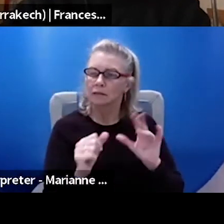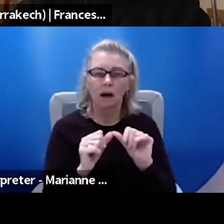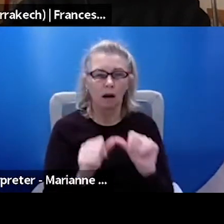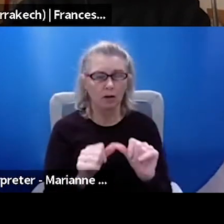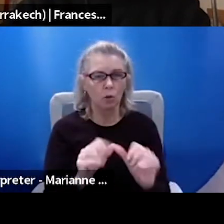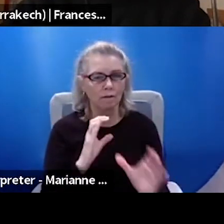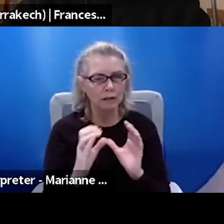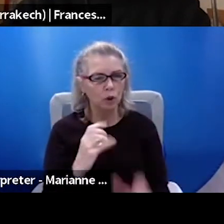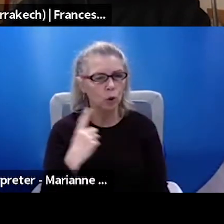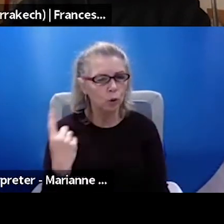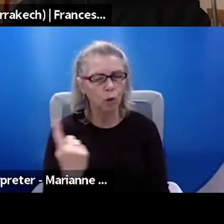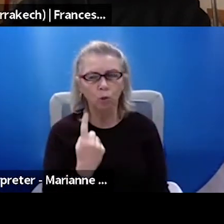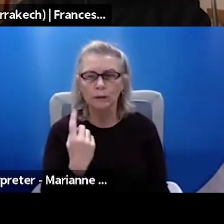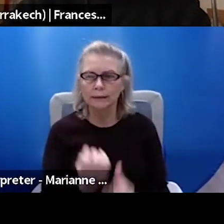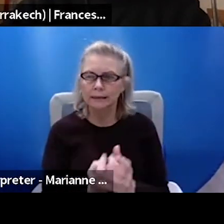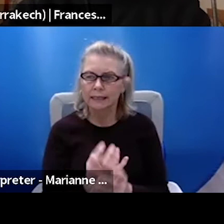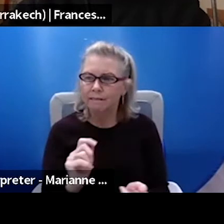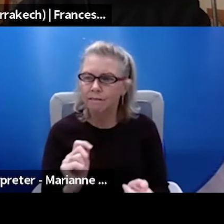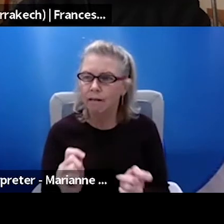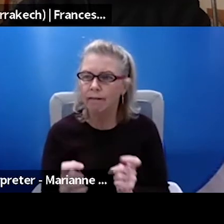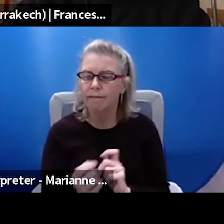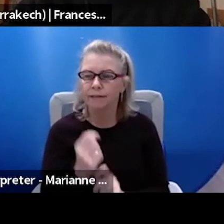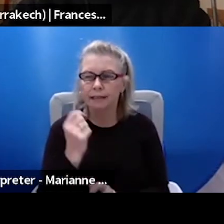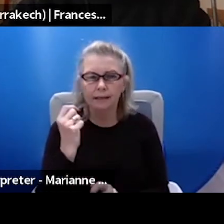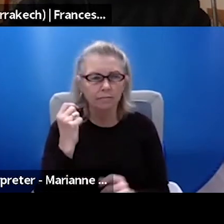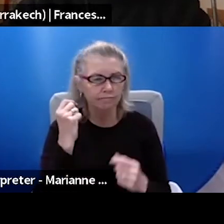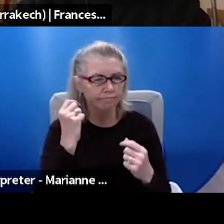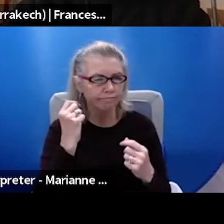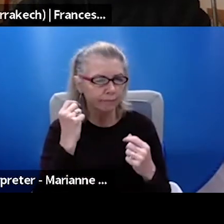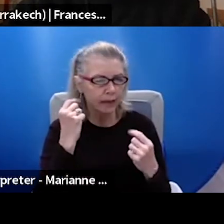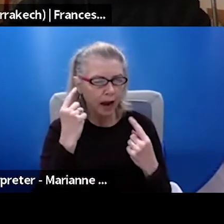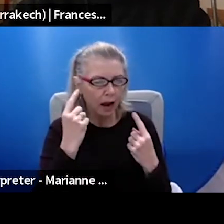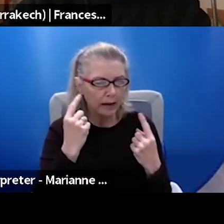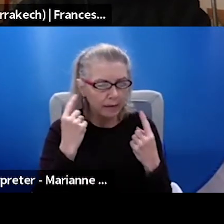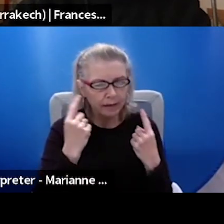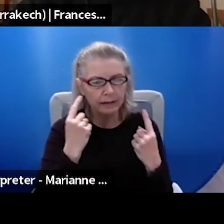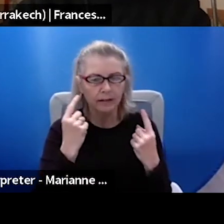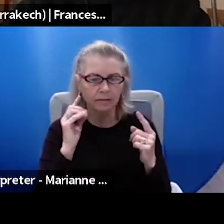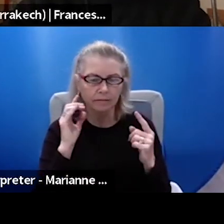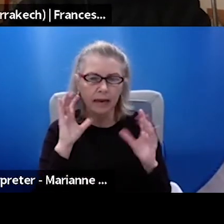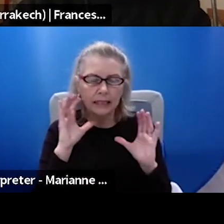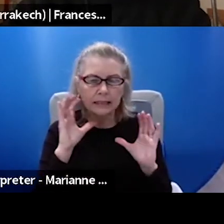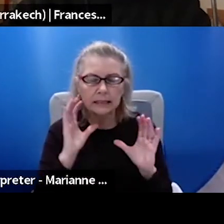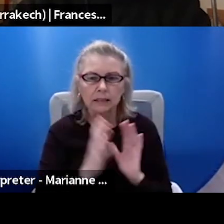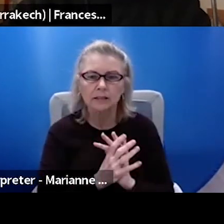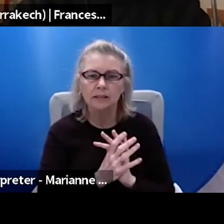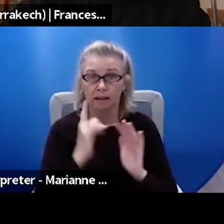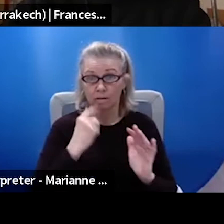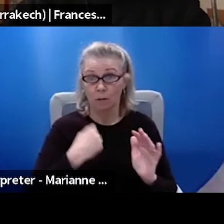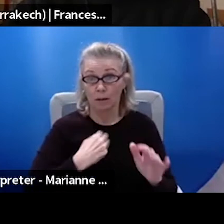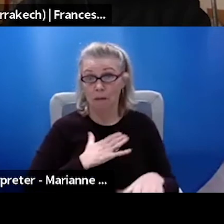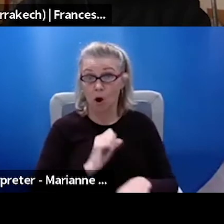always evolving and listening and trying to respond to what's needed. And I think for me, Emily, you